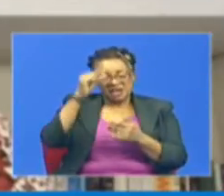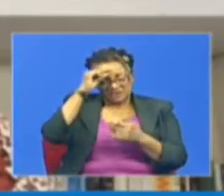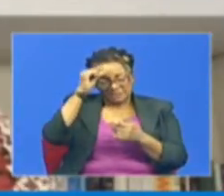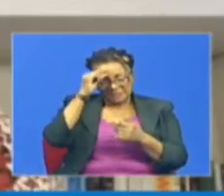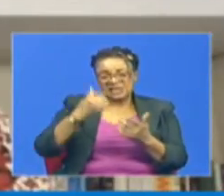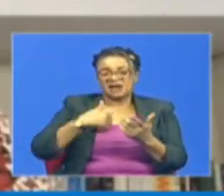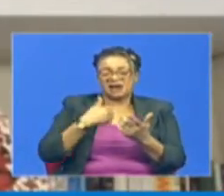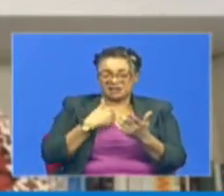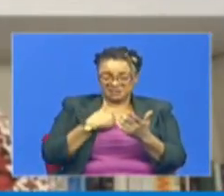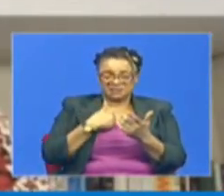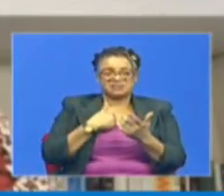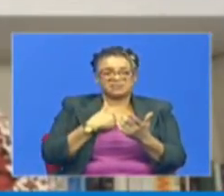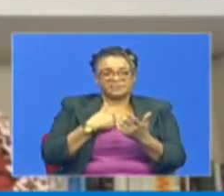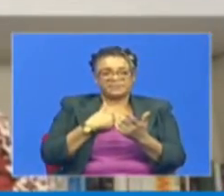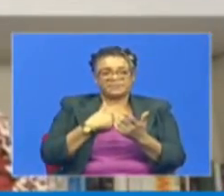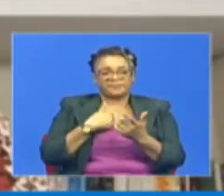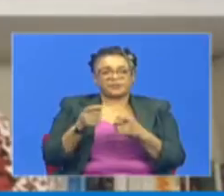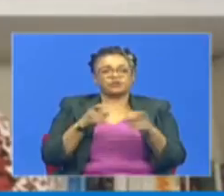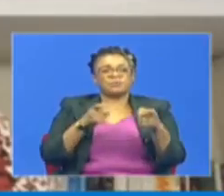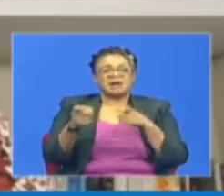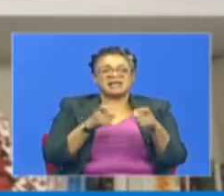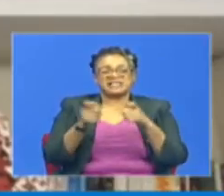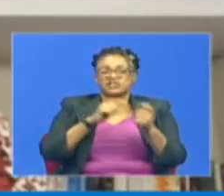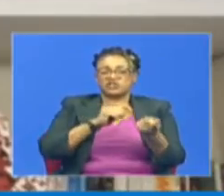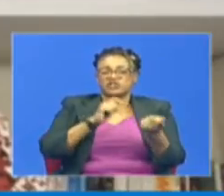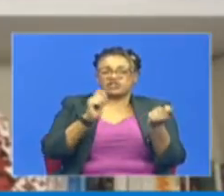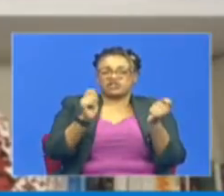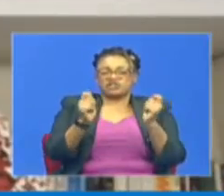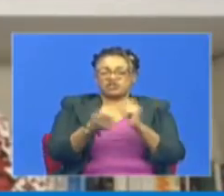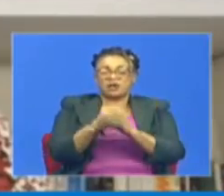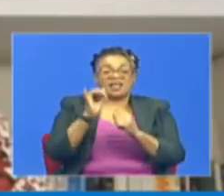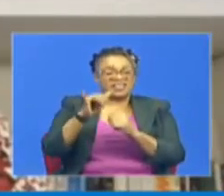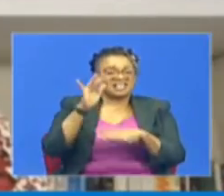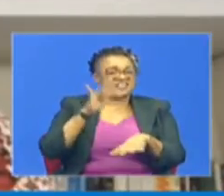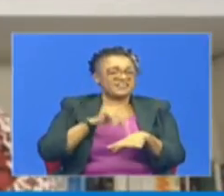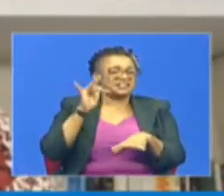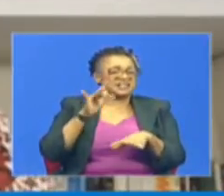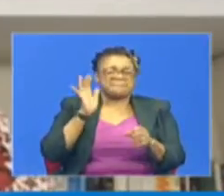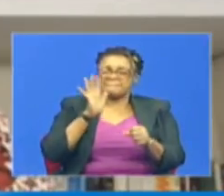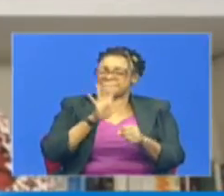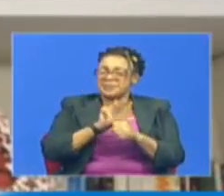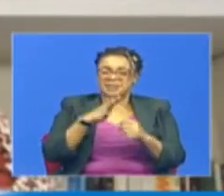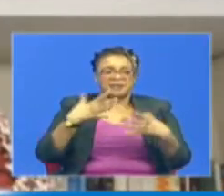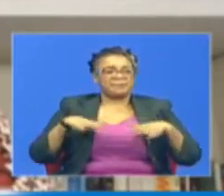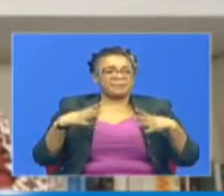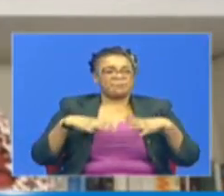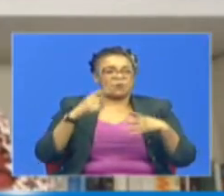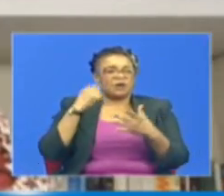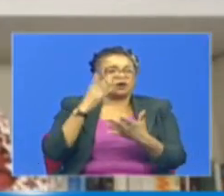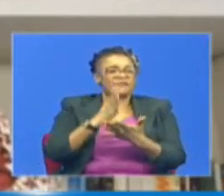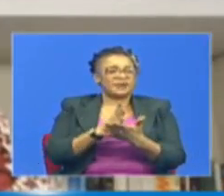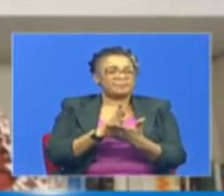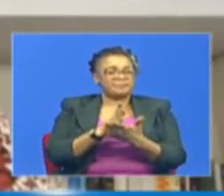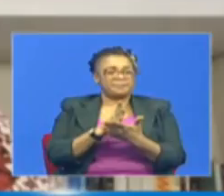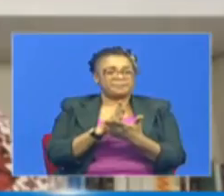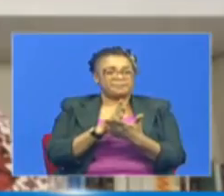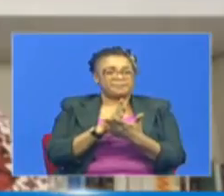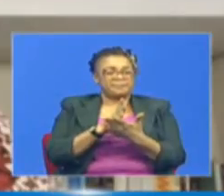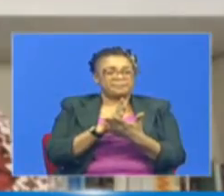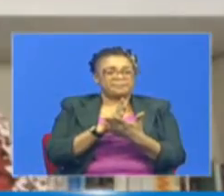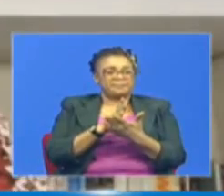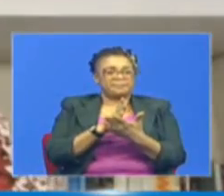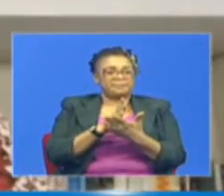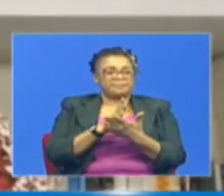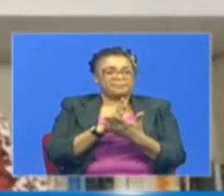place to manage transition, it has affected many people. And we confirmed the statistics